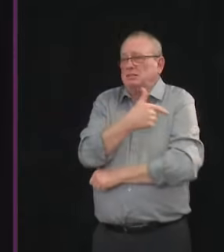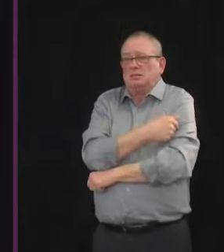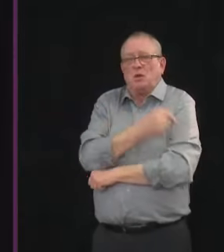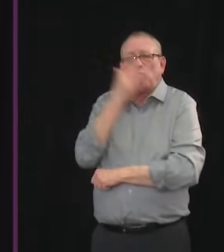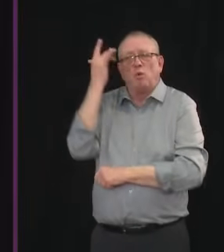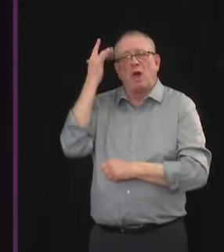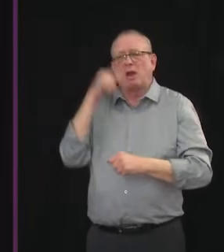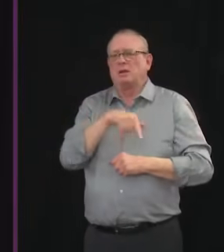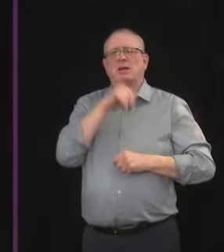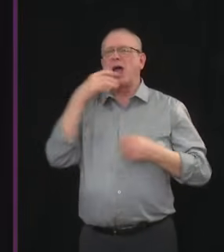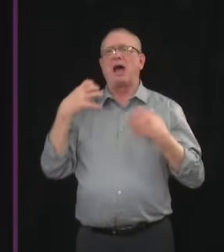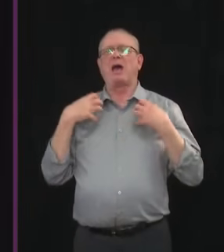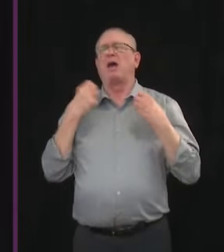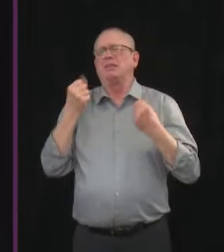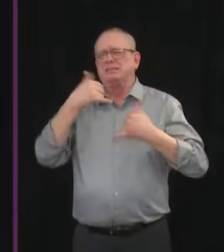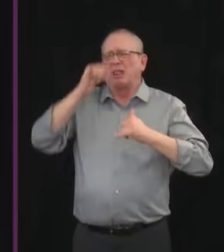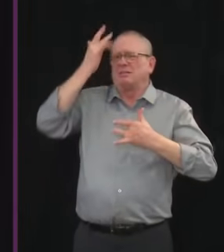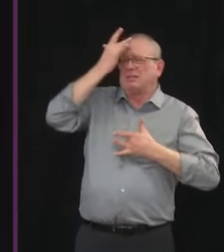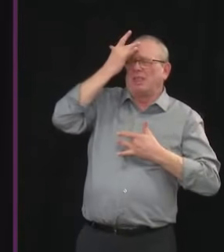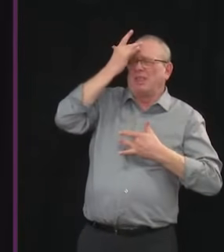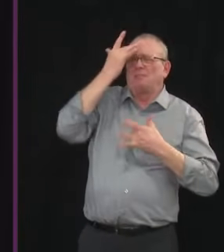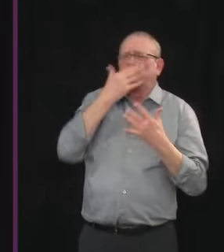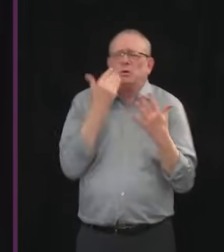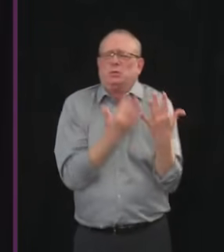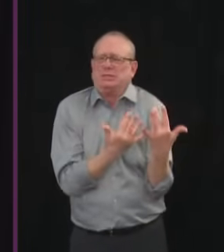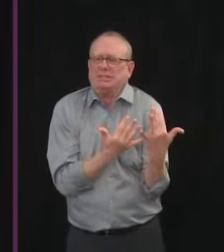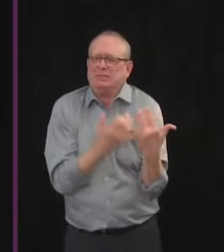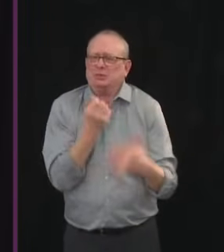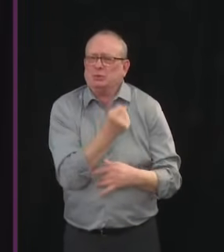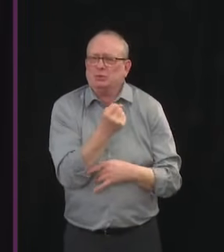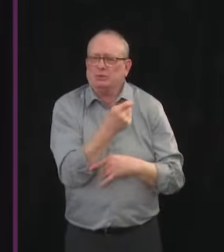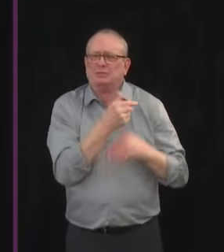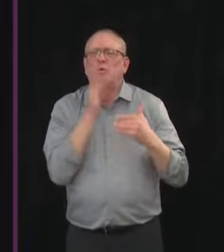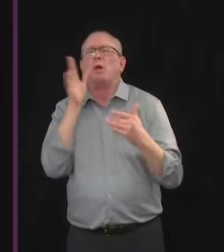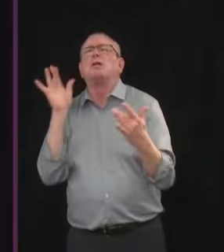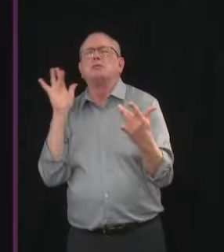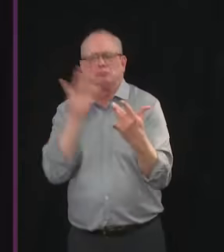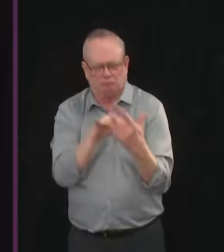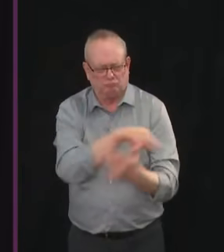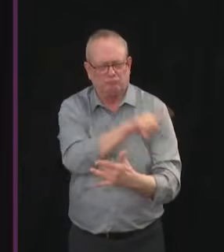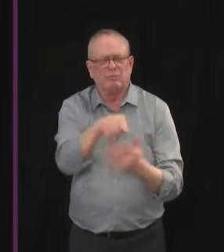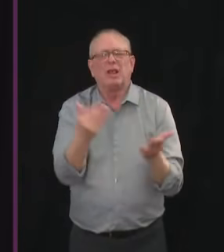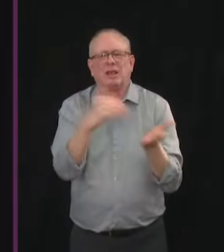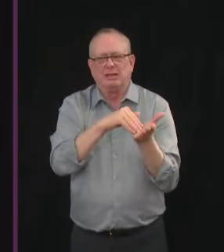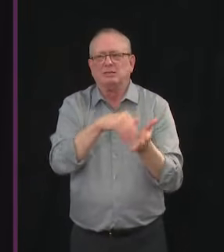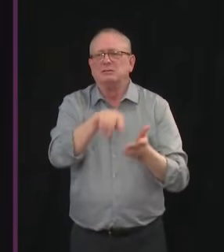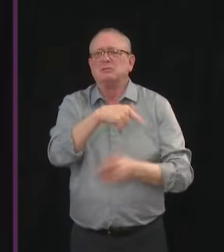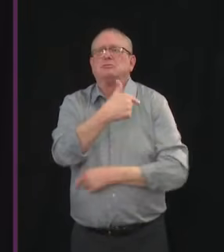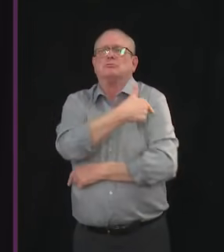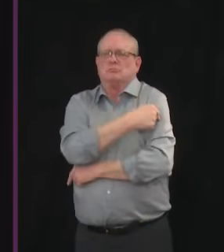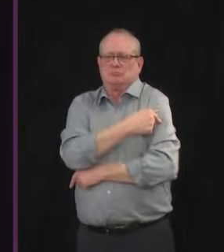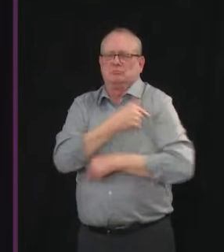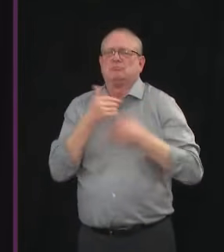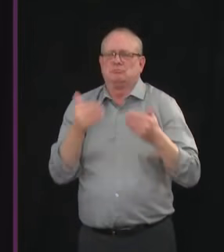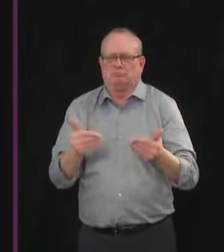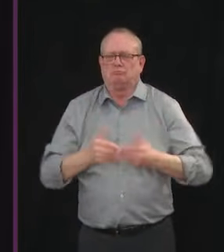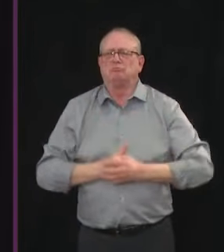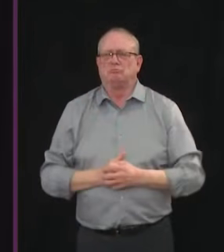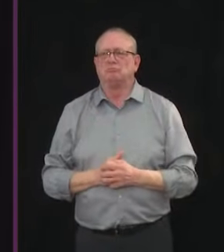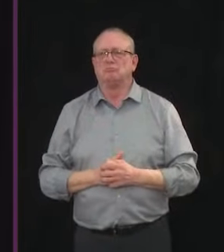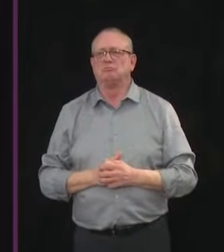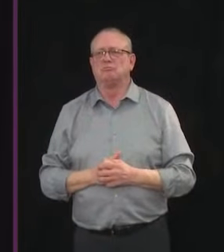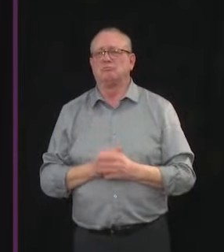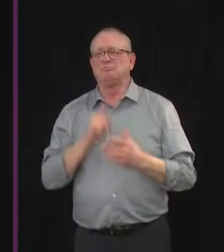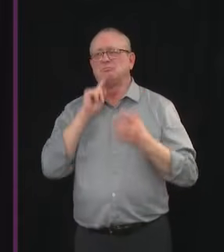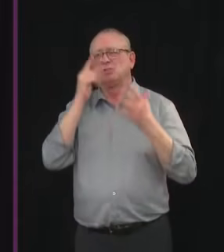this vaccine. We want to offer them immunization as soon as possible. Unfortunately, we will be receiving fewer